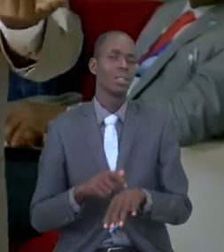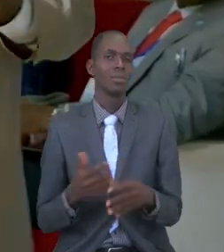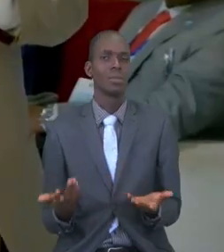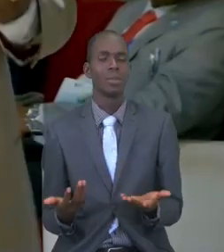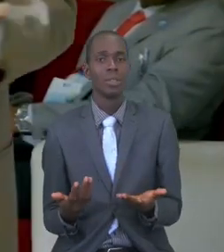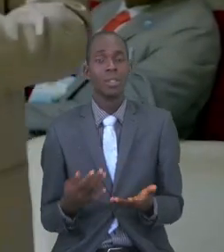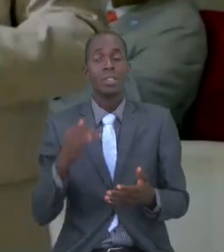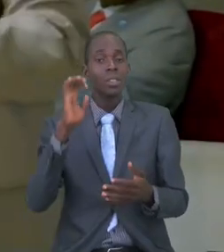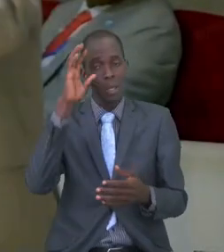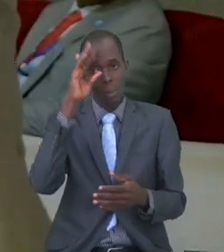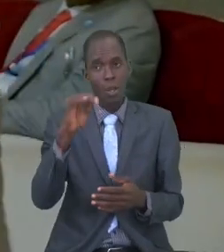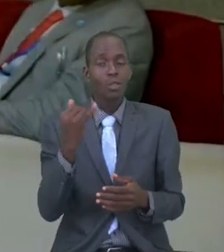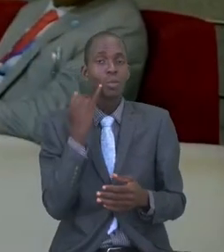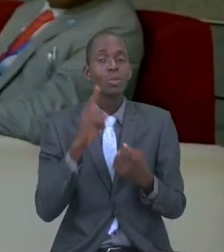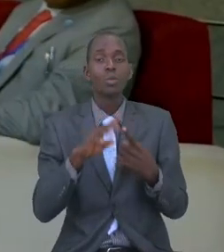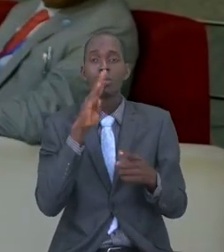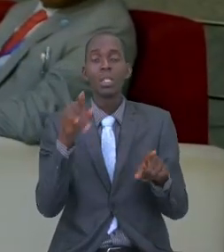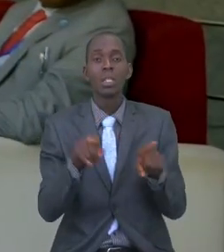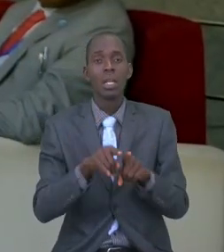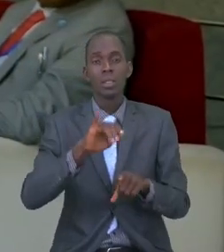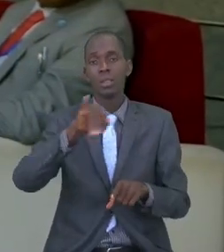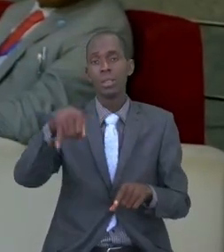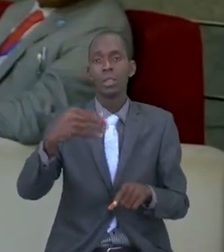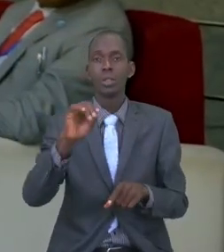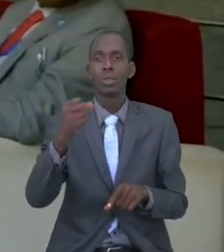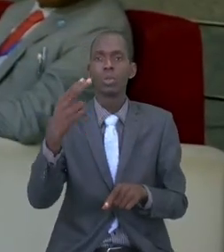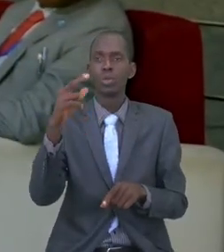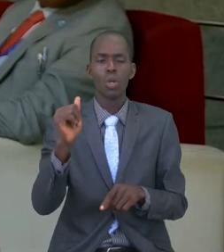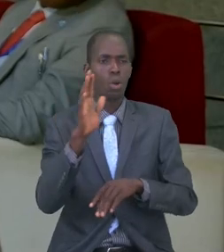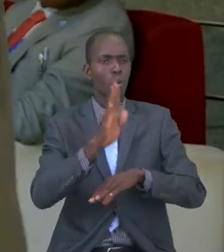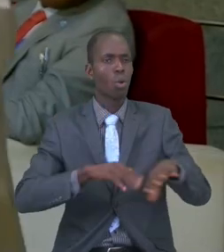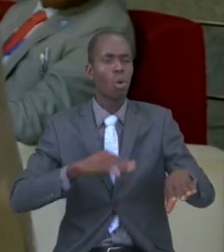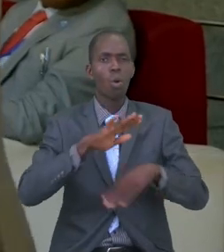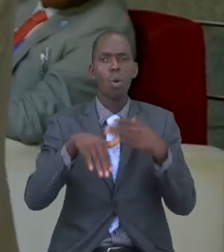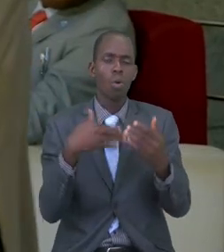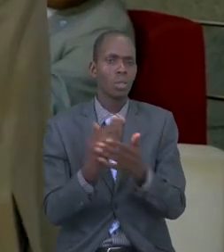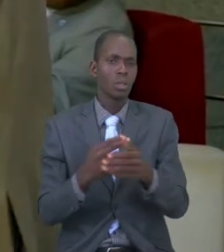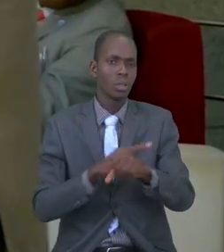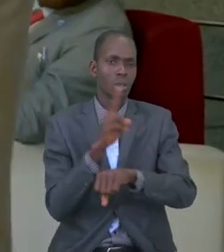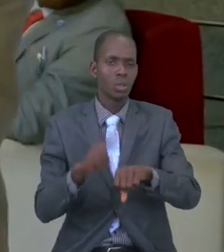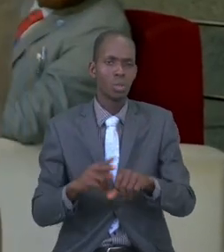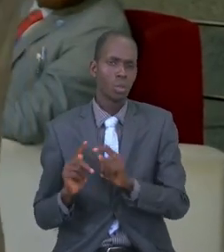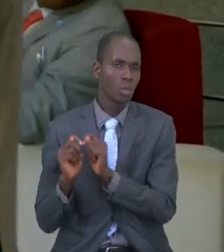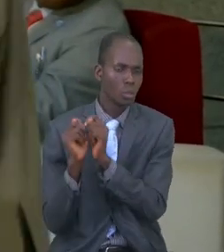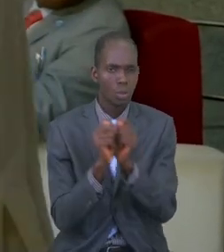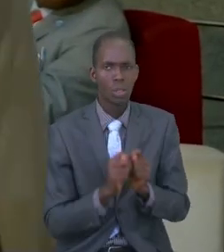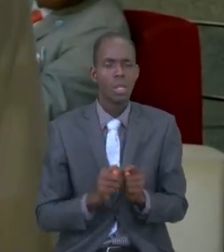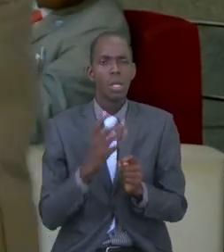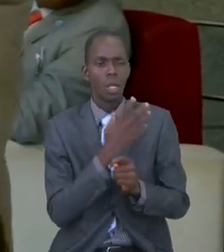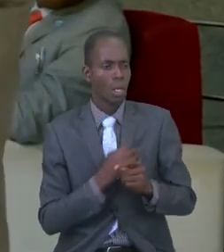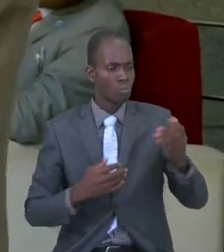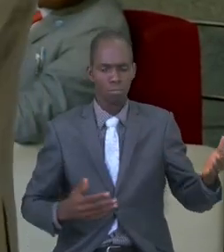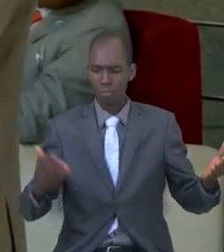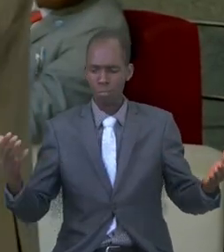like, you know, Joshua, who called the nation together, one side here, one side there, and he read the word of God to